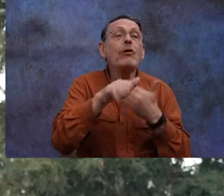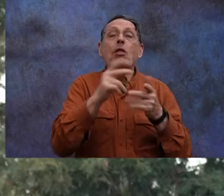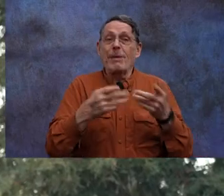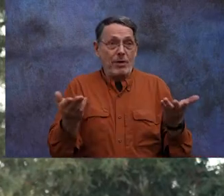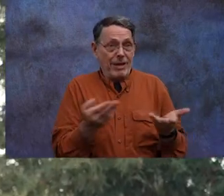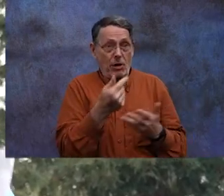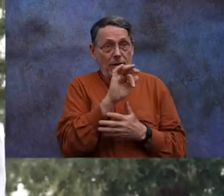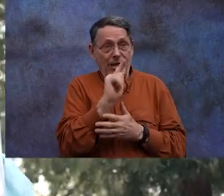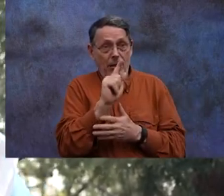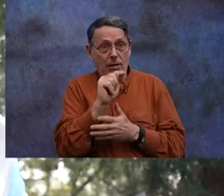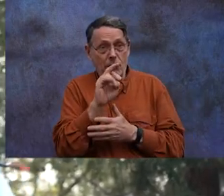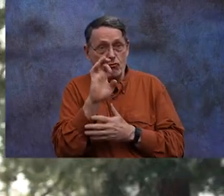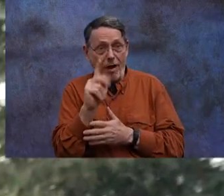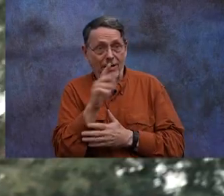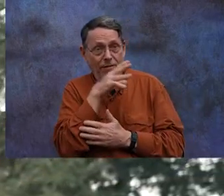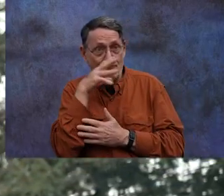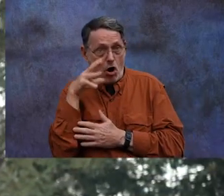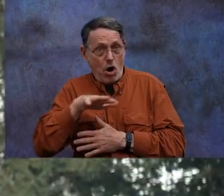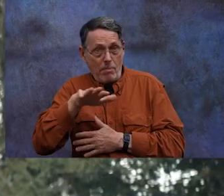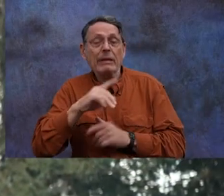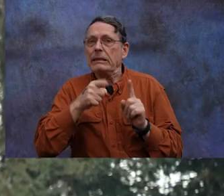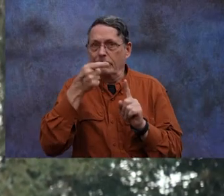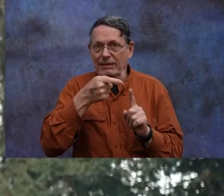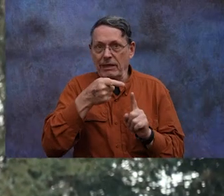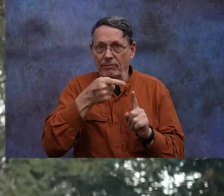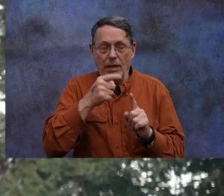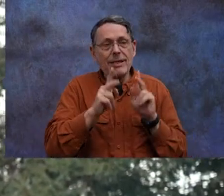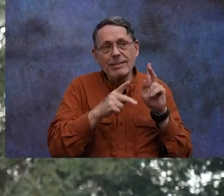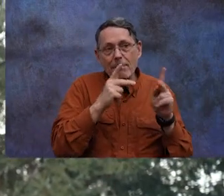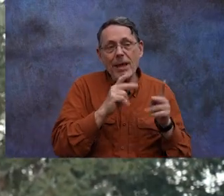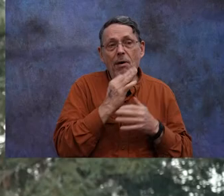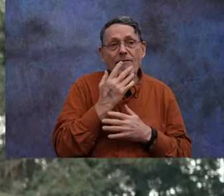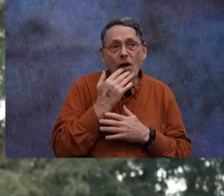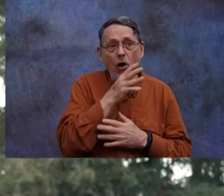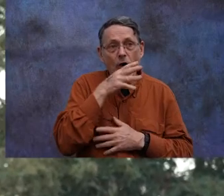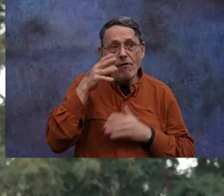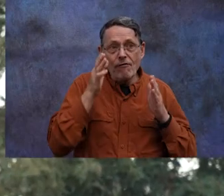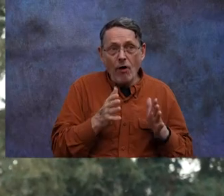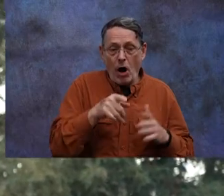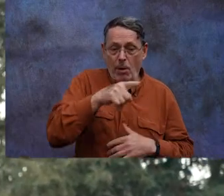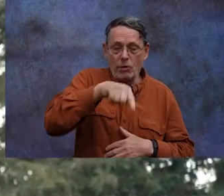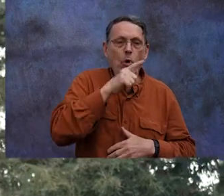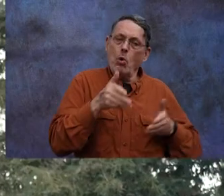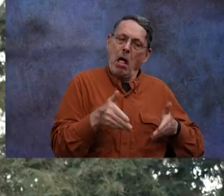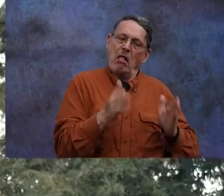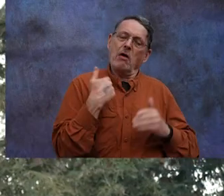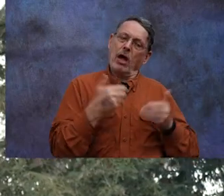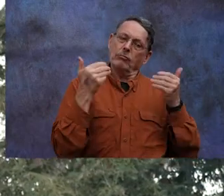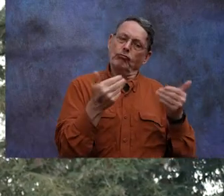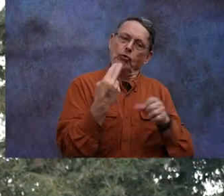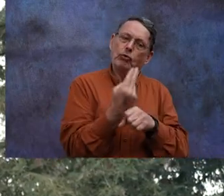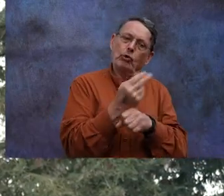Farm, specifically the people of color farmers who let us use the